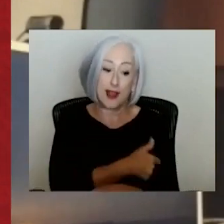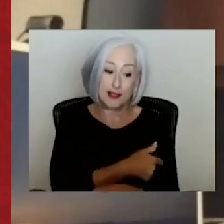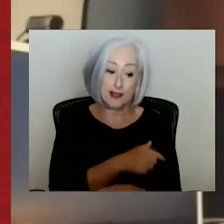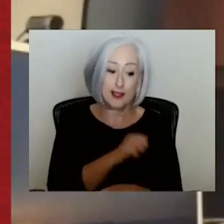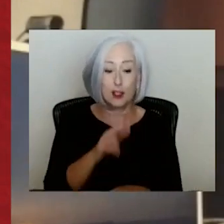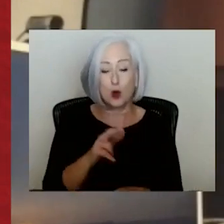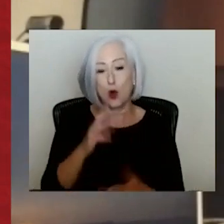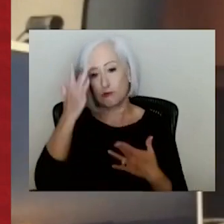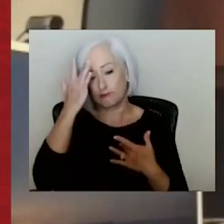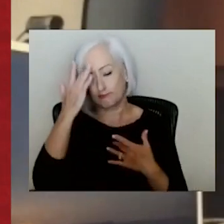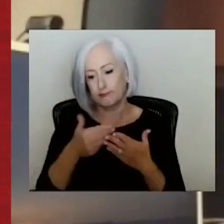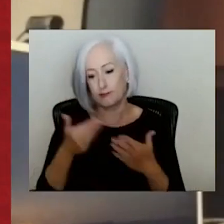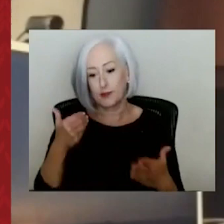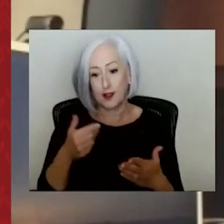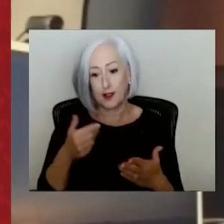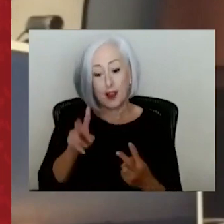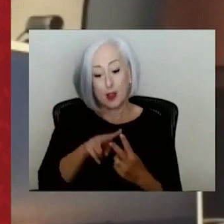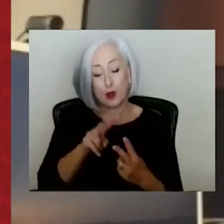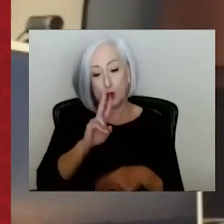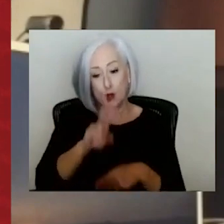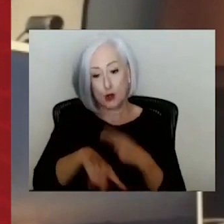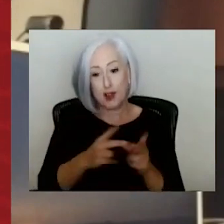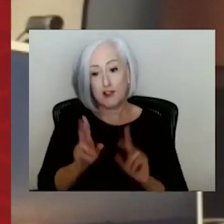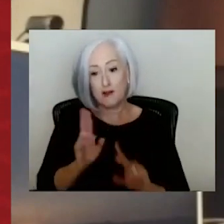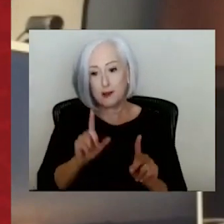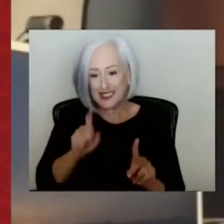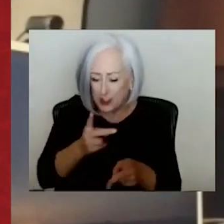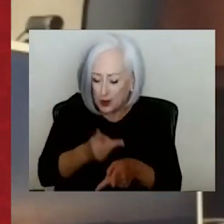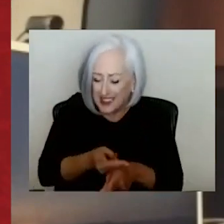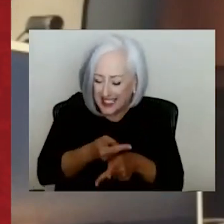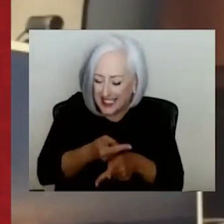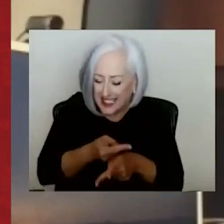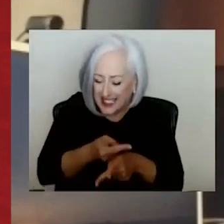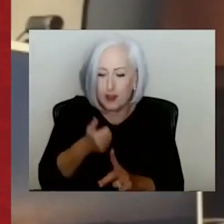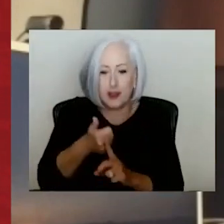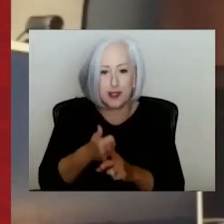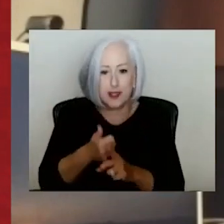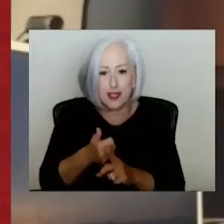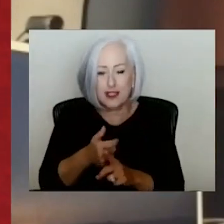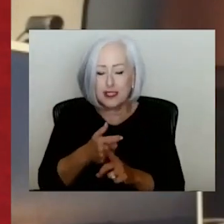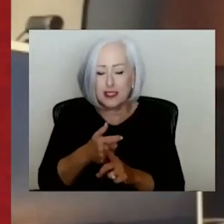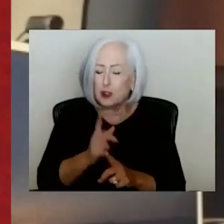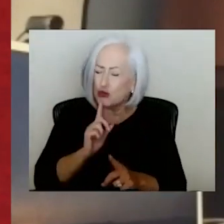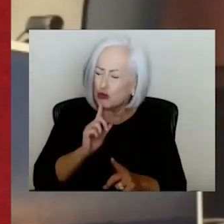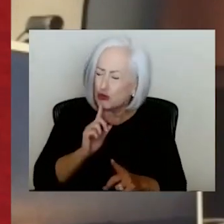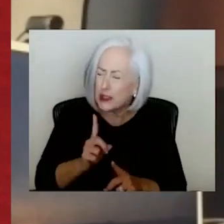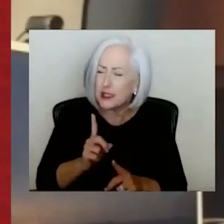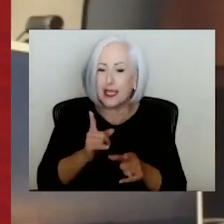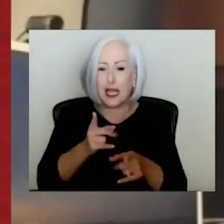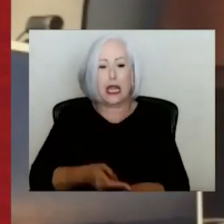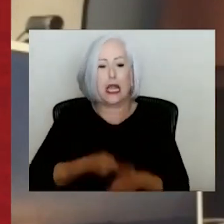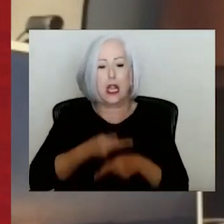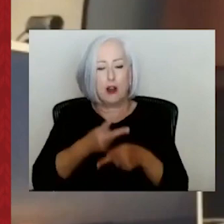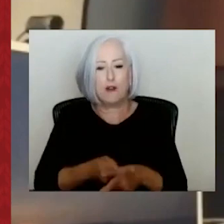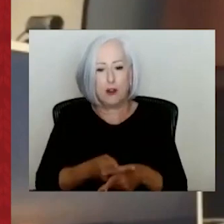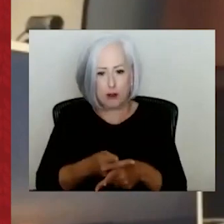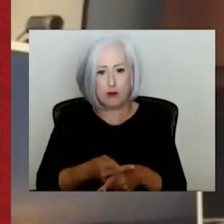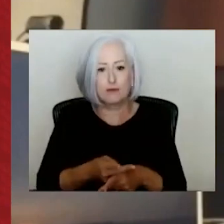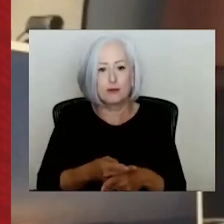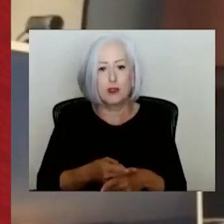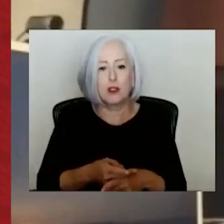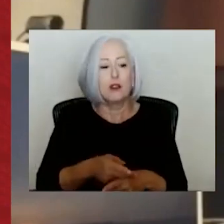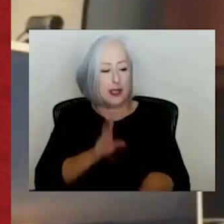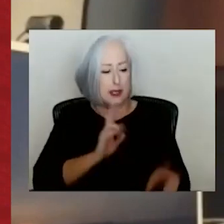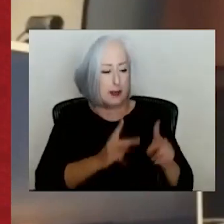need to be taking care of themselves, really need to be extremely careful. Those who care for them, who can bring it to them, I think needs to